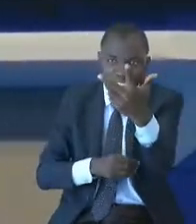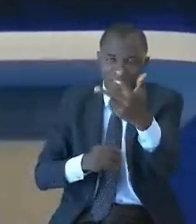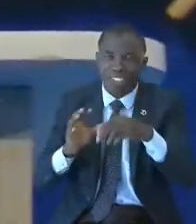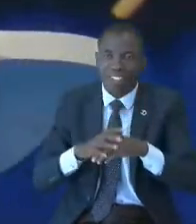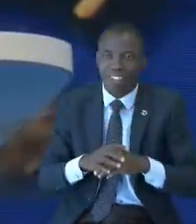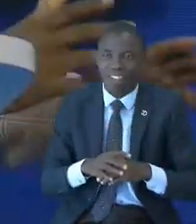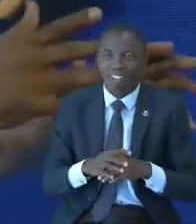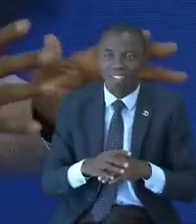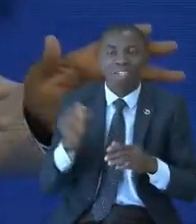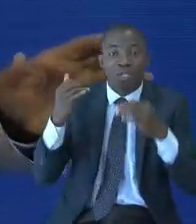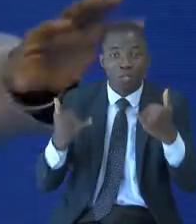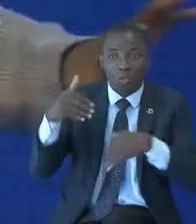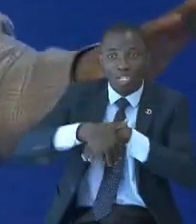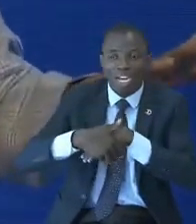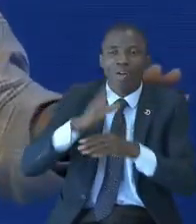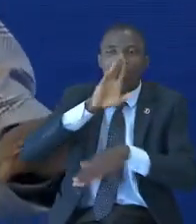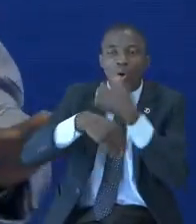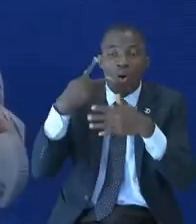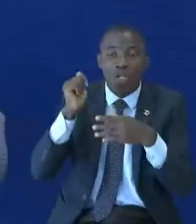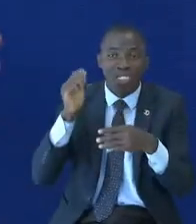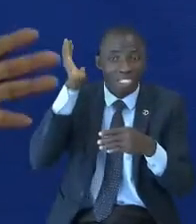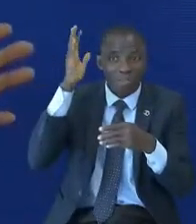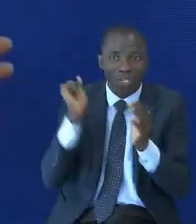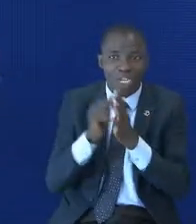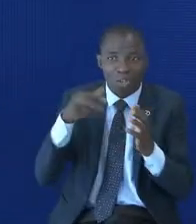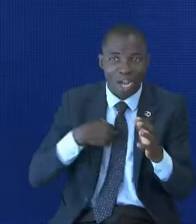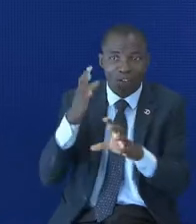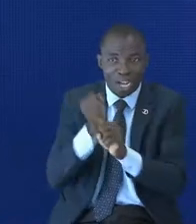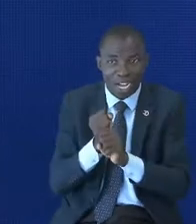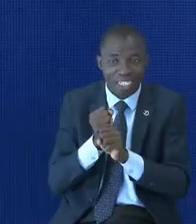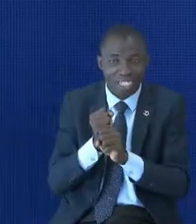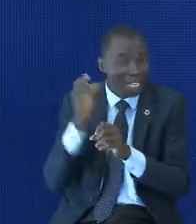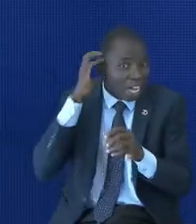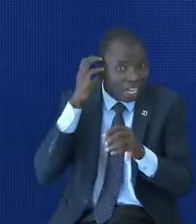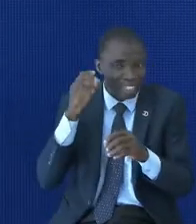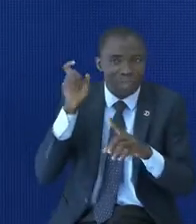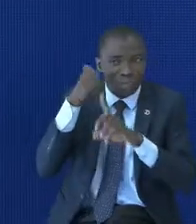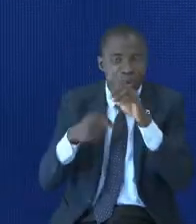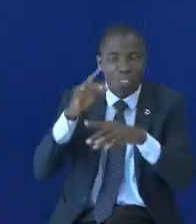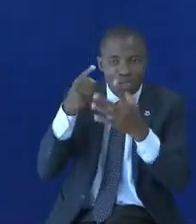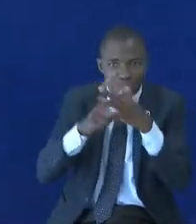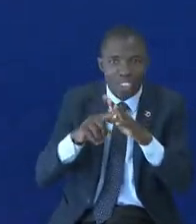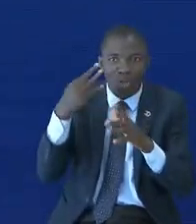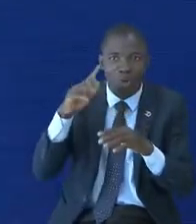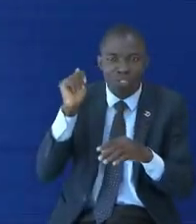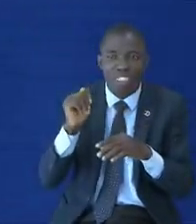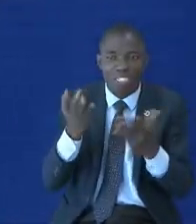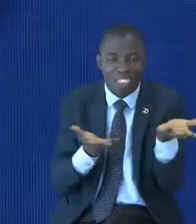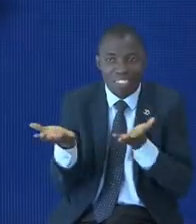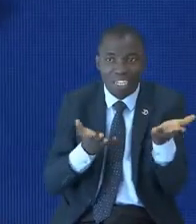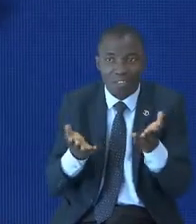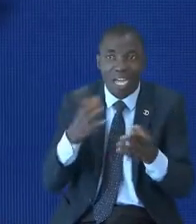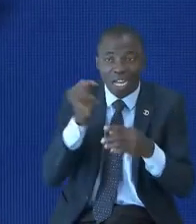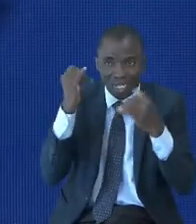Tonight, all the testimonies you have heard from the beginning of the service, and the one you are going to